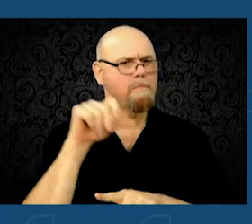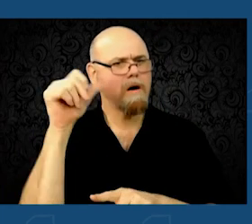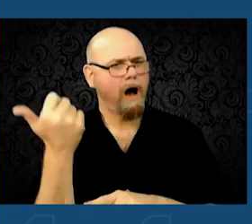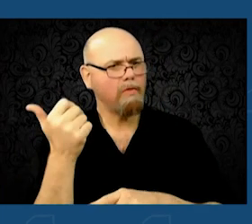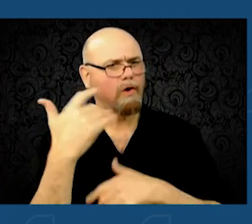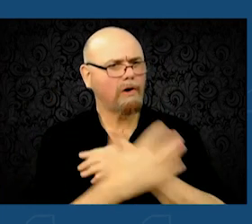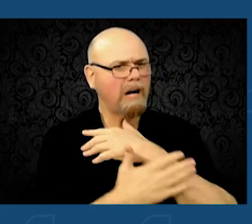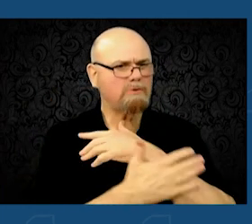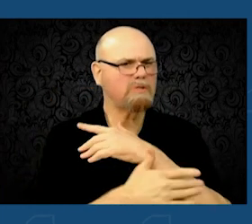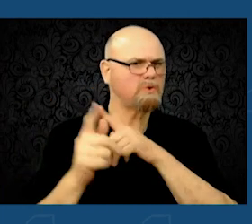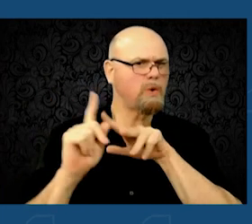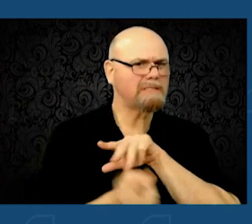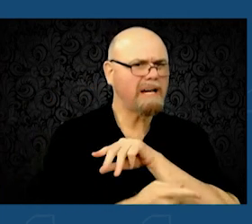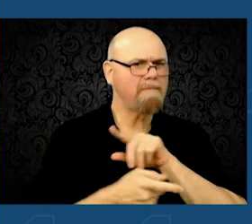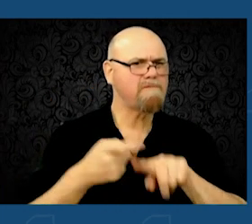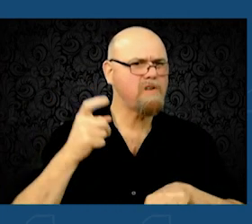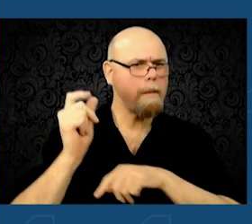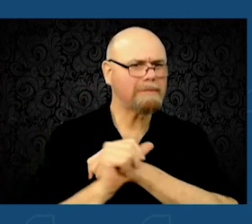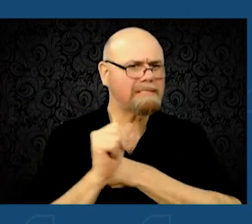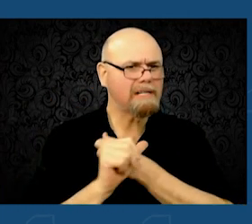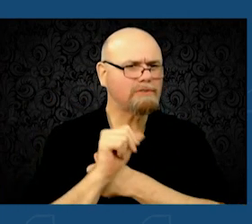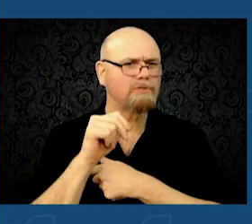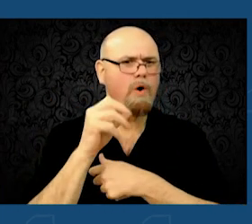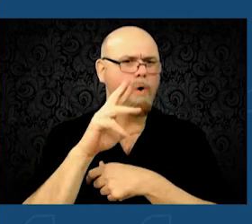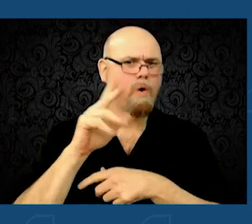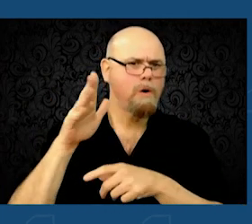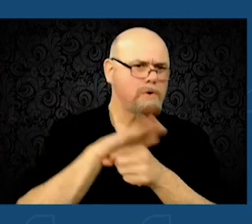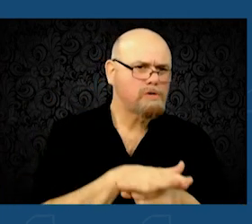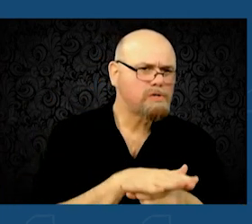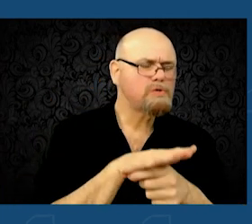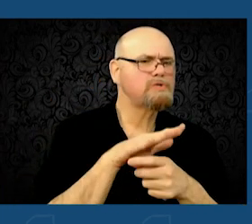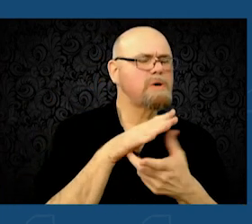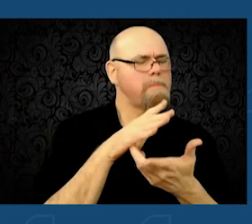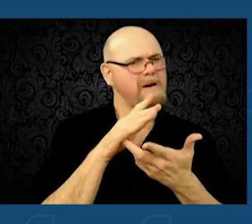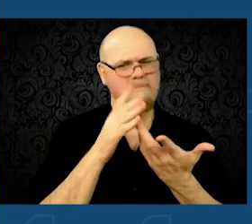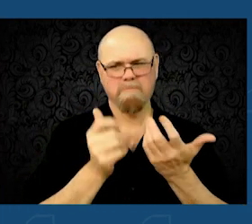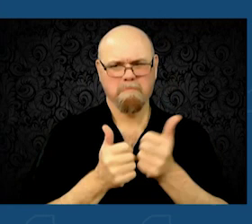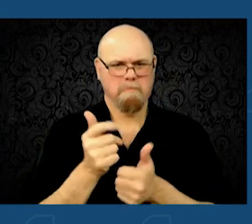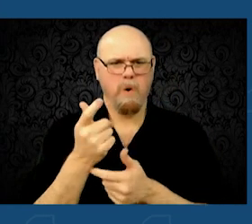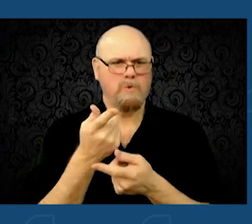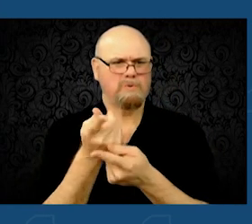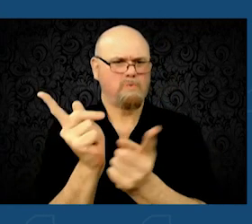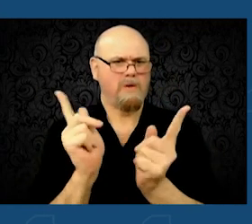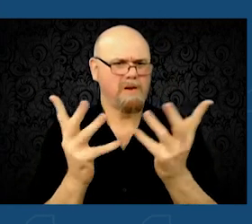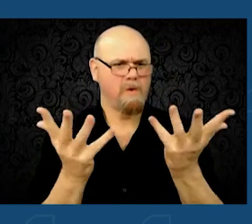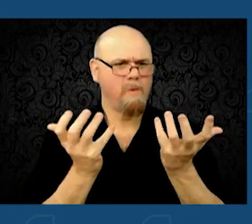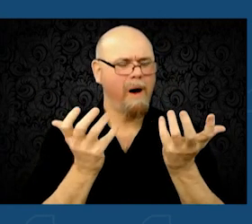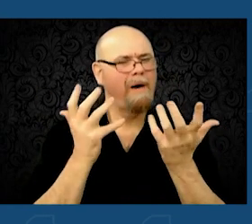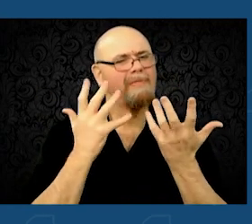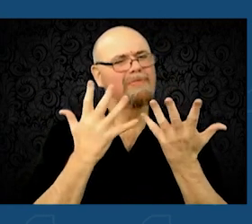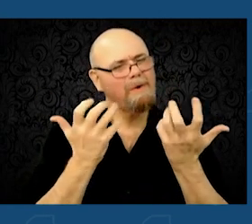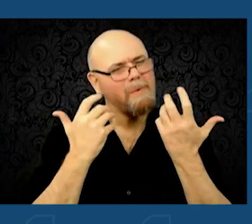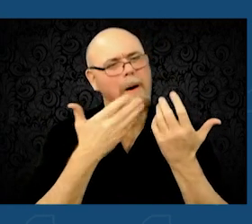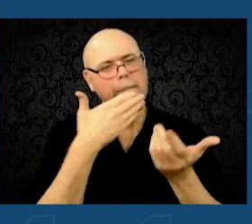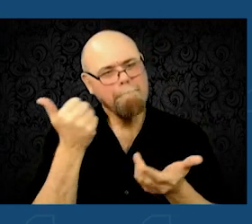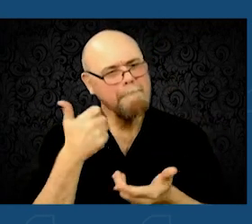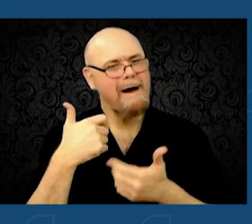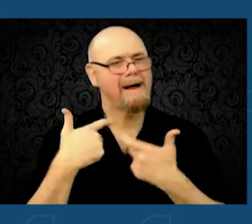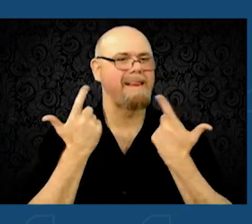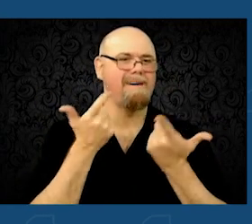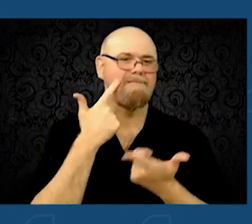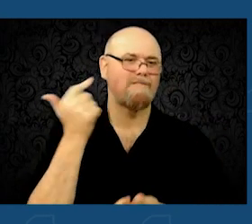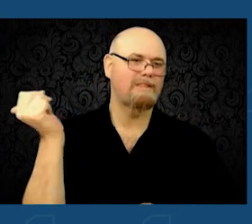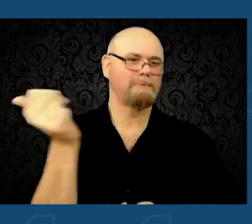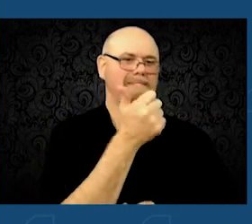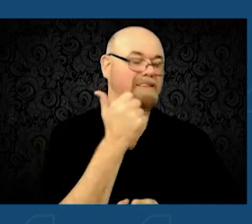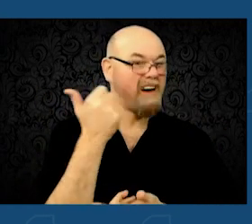escape dangerous situations. But most what they want is a better life for them and their families. Isn't that what